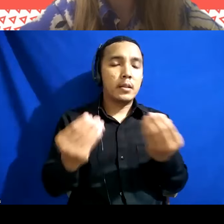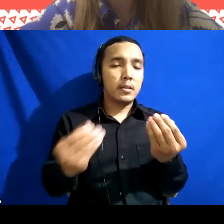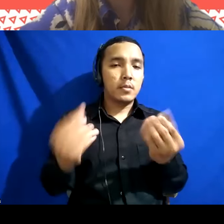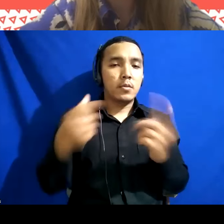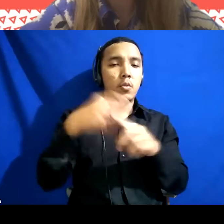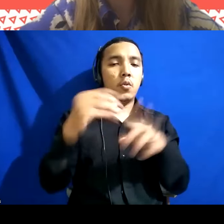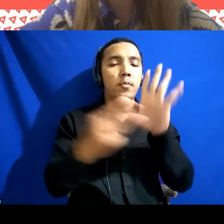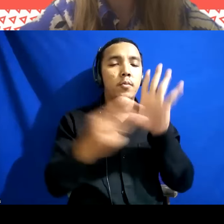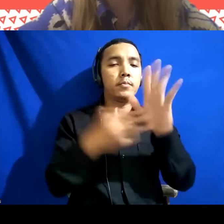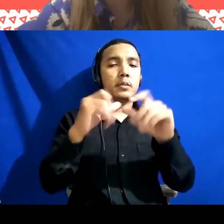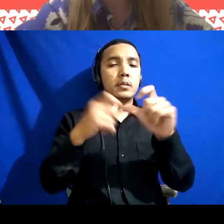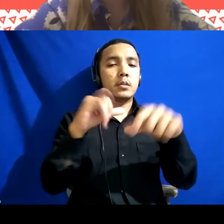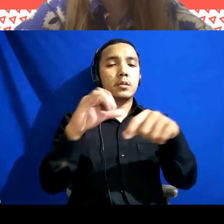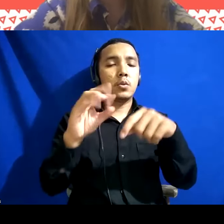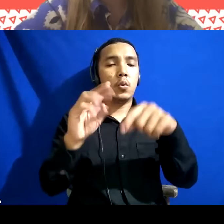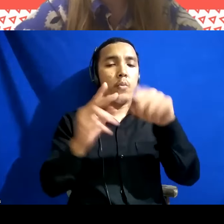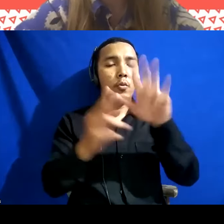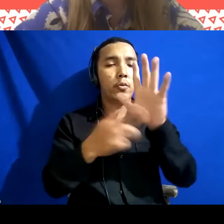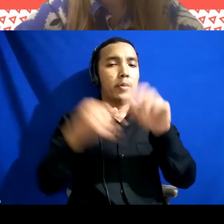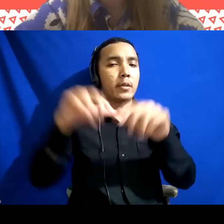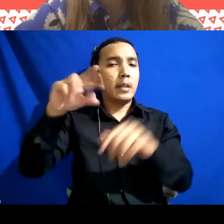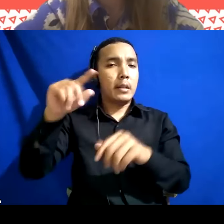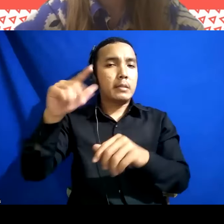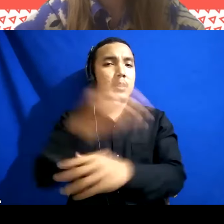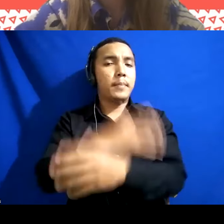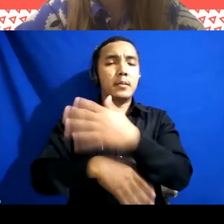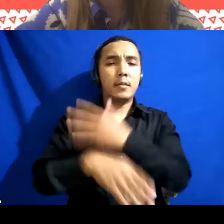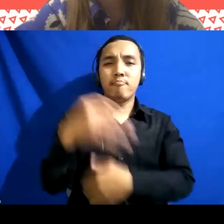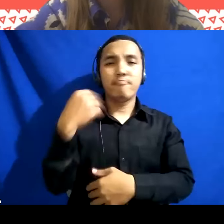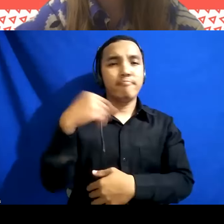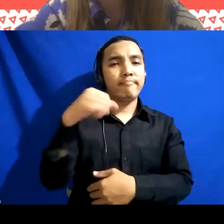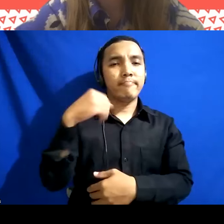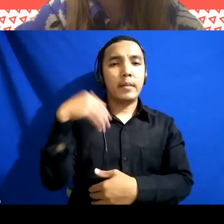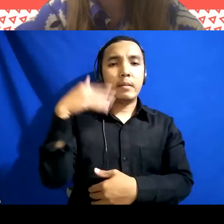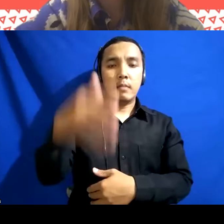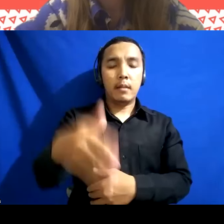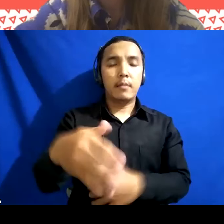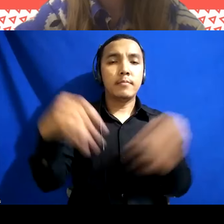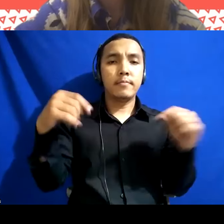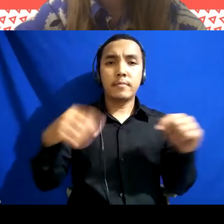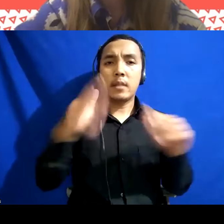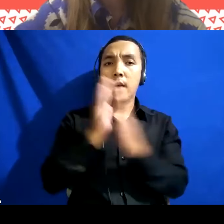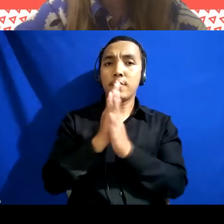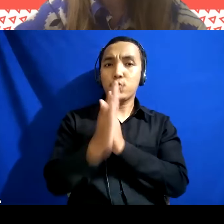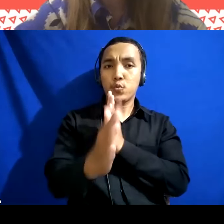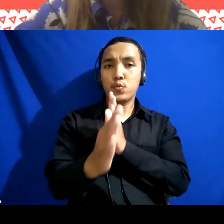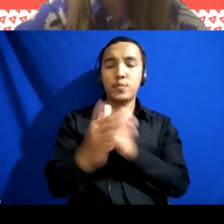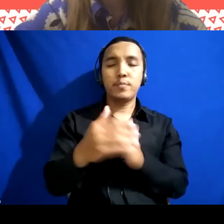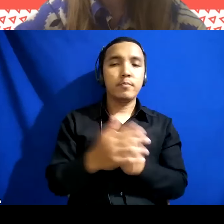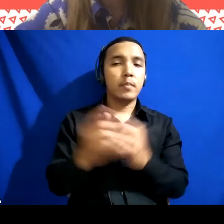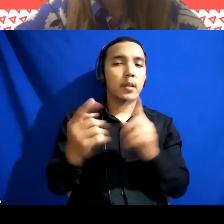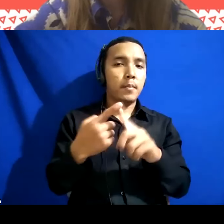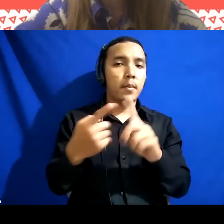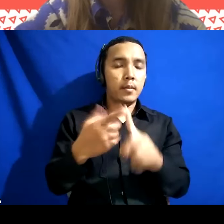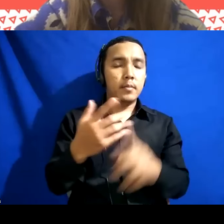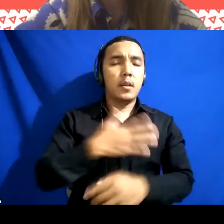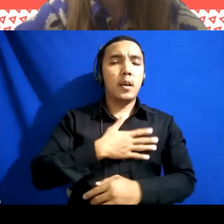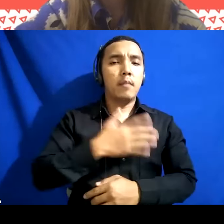to be able to attend this very fantastic event. Now, first of all, I would like